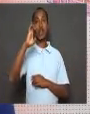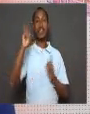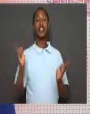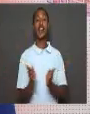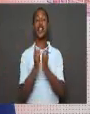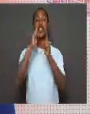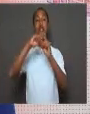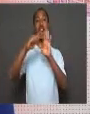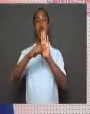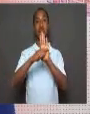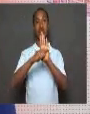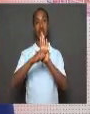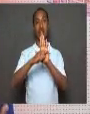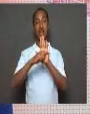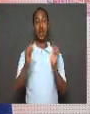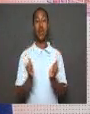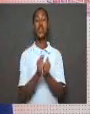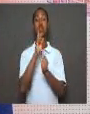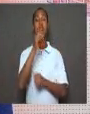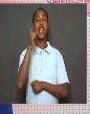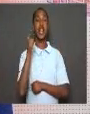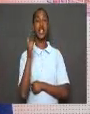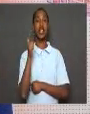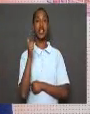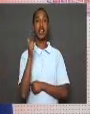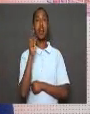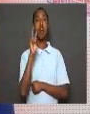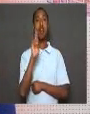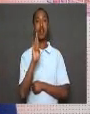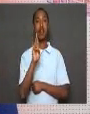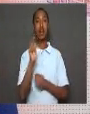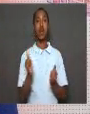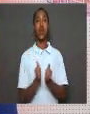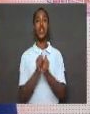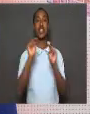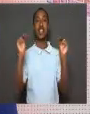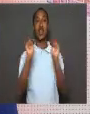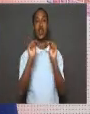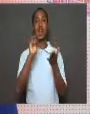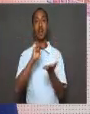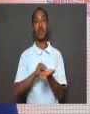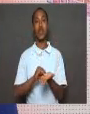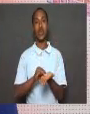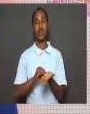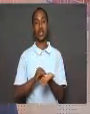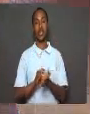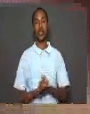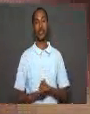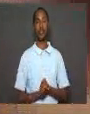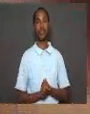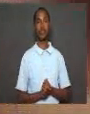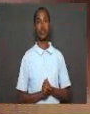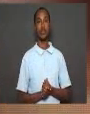of ions with one another or with neutral molecules.